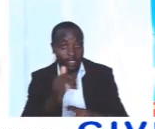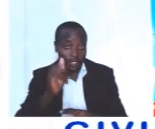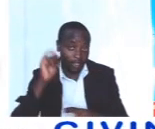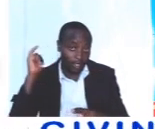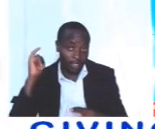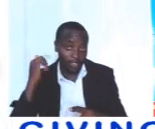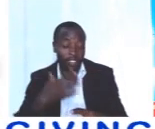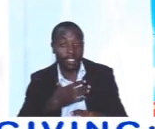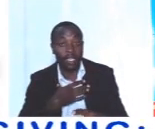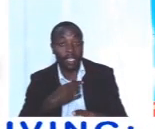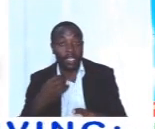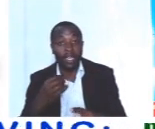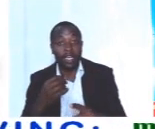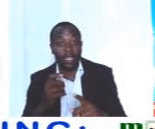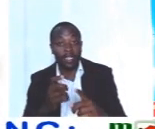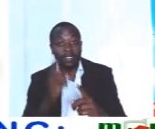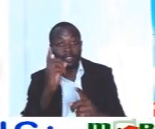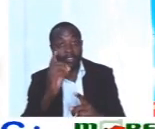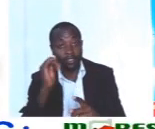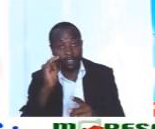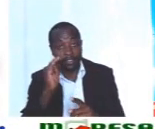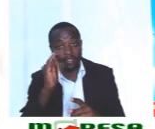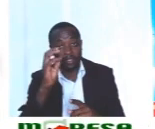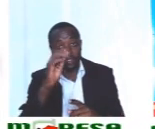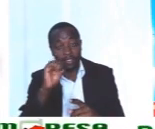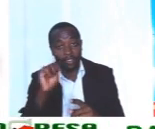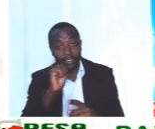or discipline.